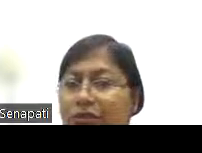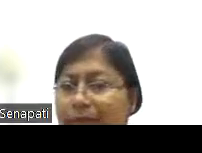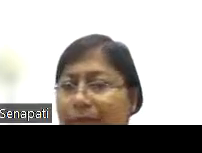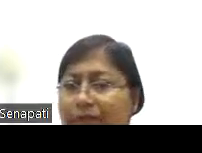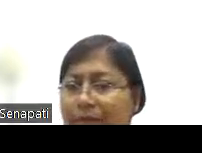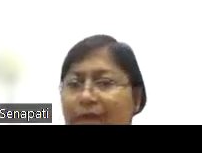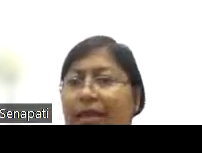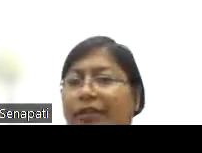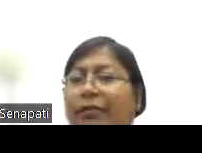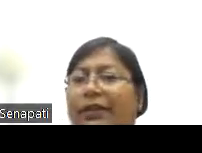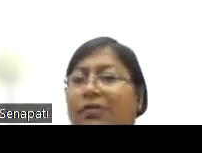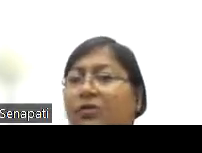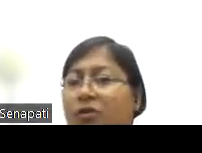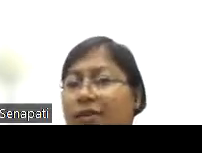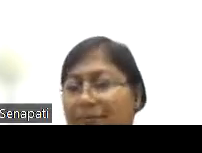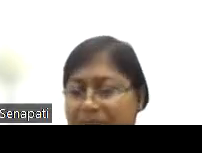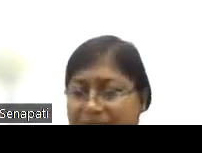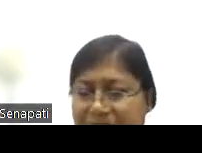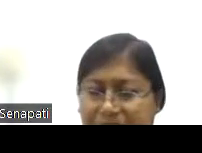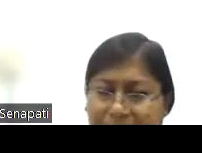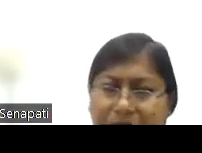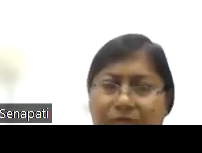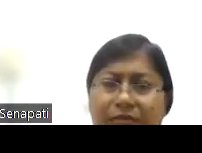rolls onto the platform and the platform goes up.